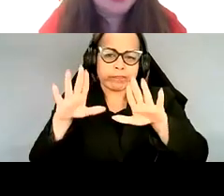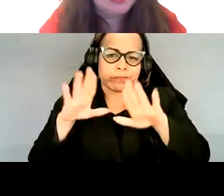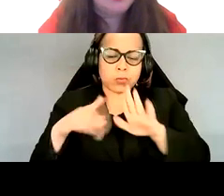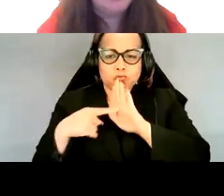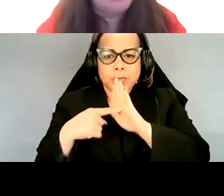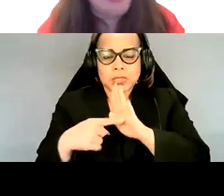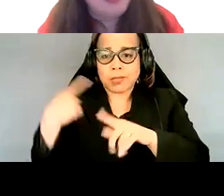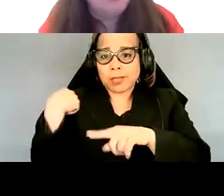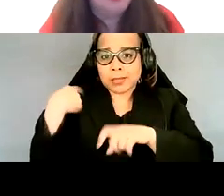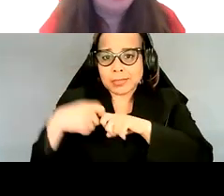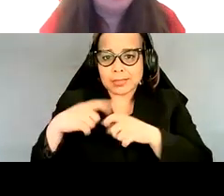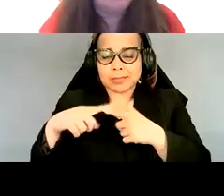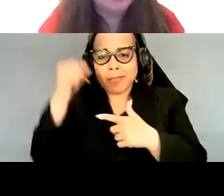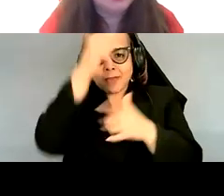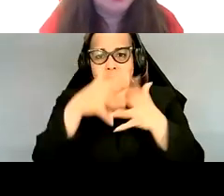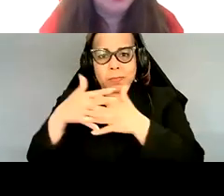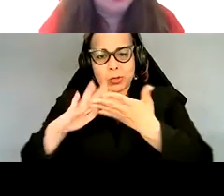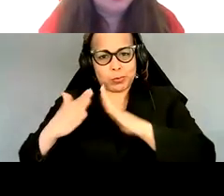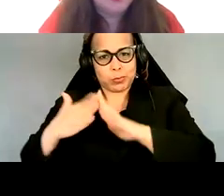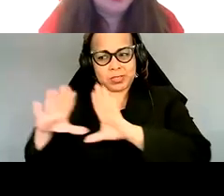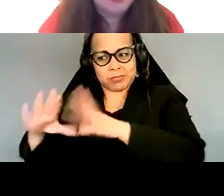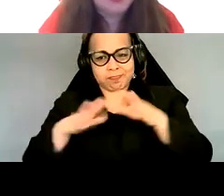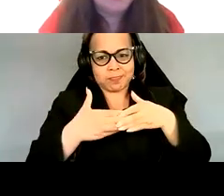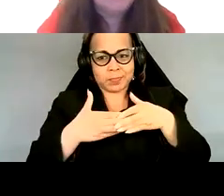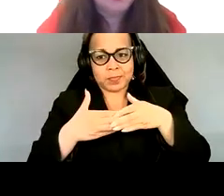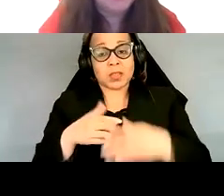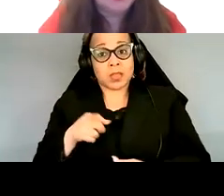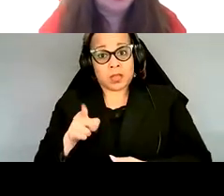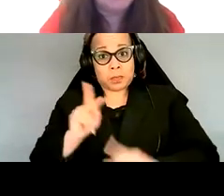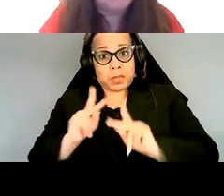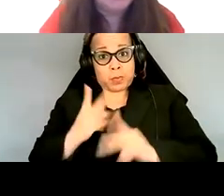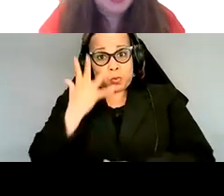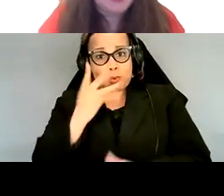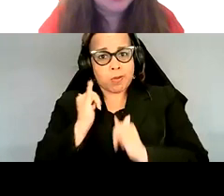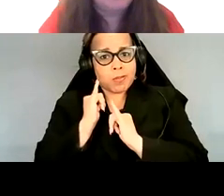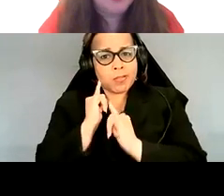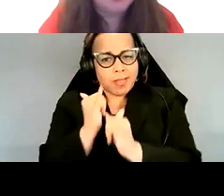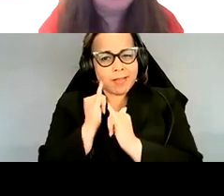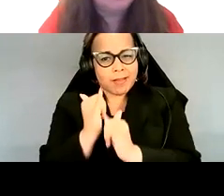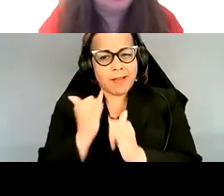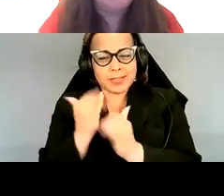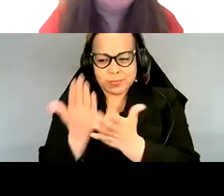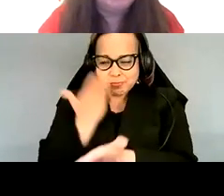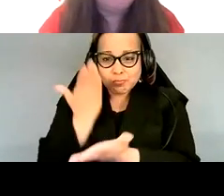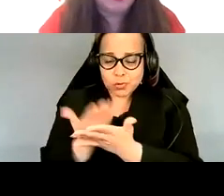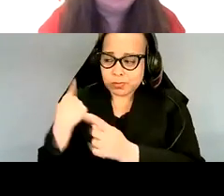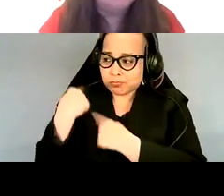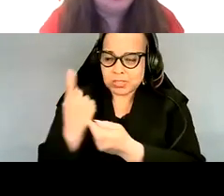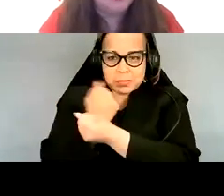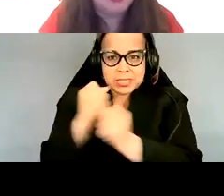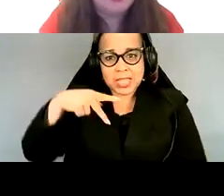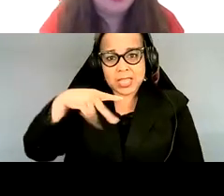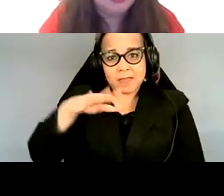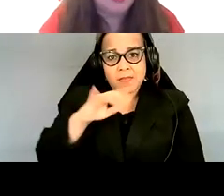of Latino and African-American communities. So these are people that look like us, and it has proven to be safe. Pfizer